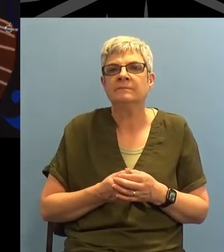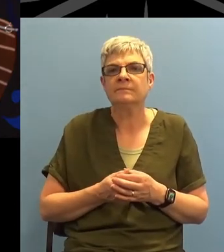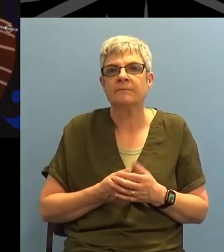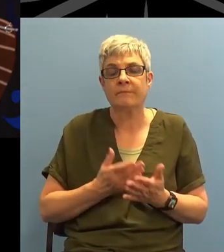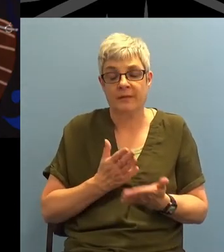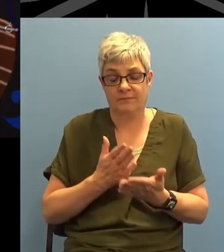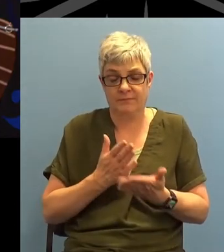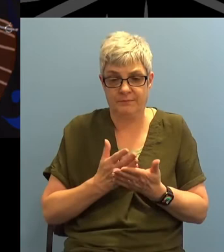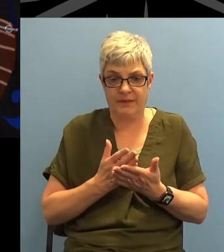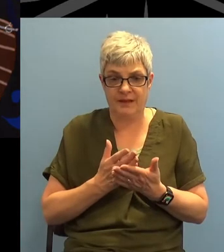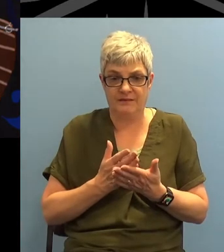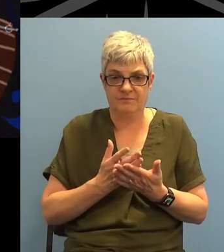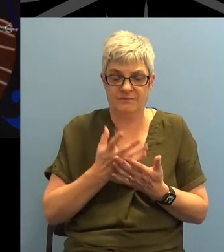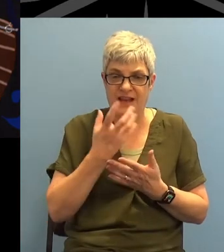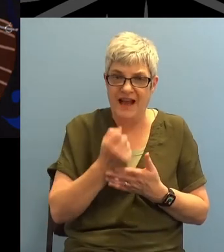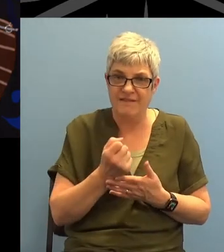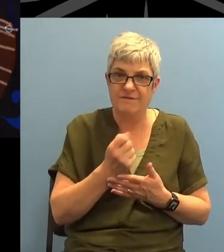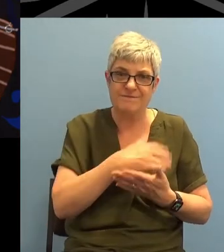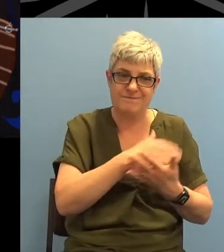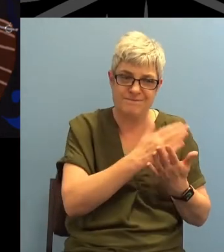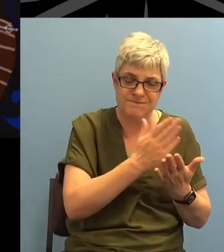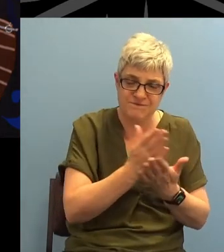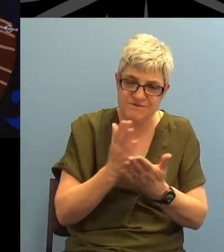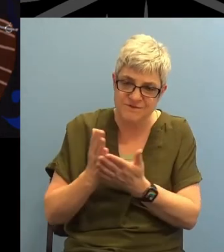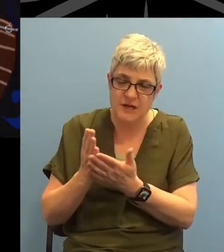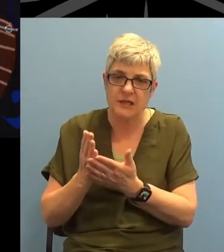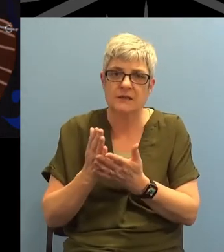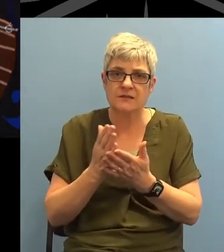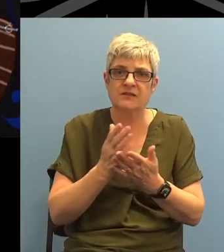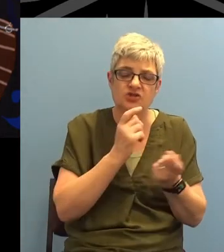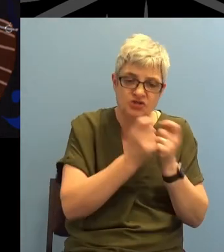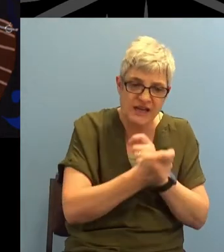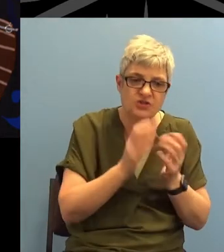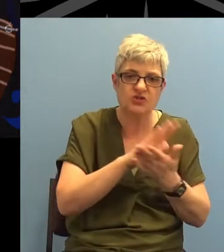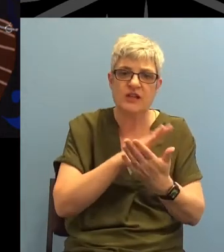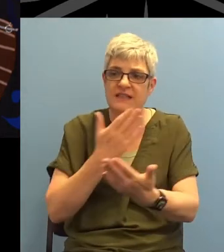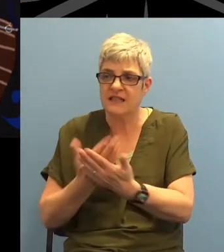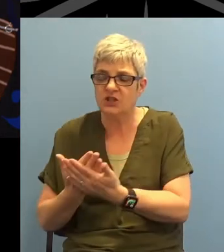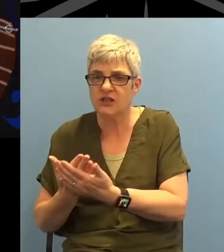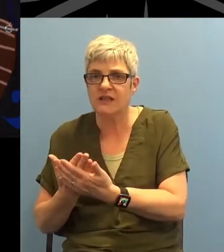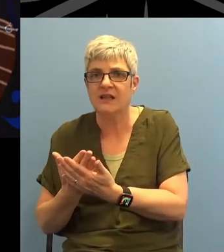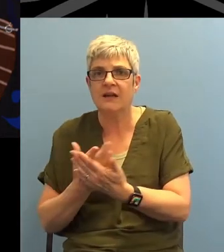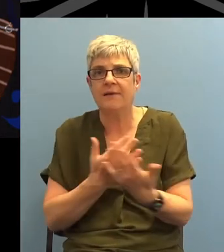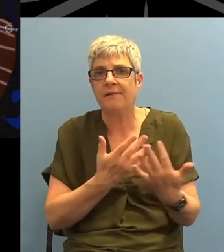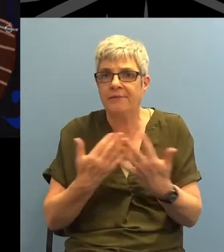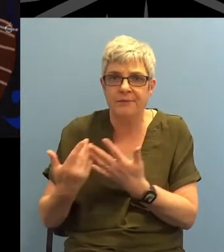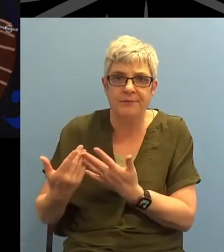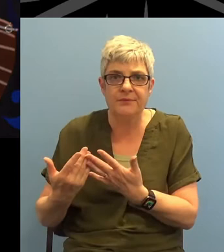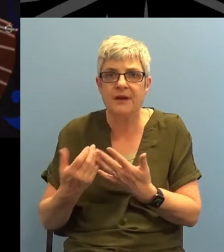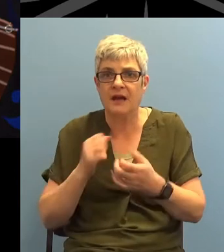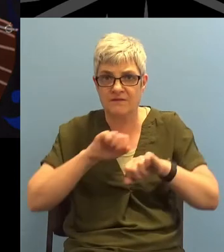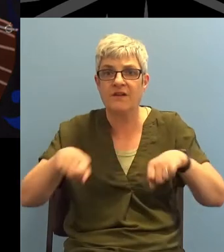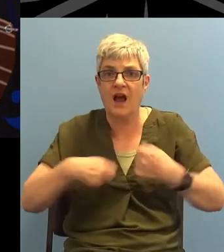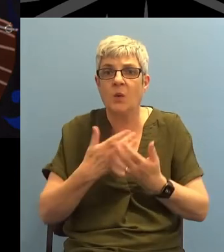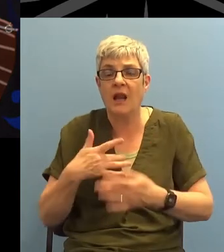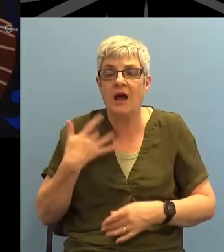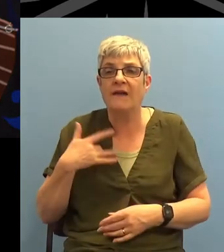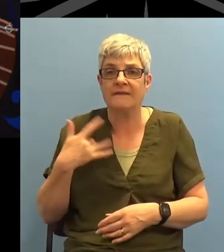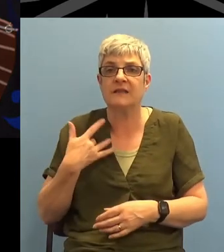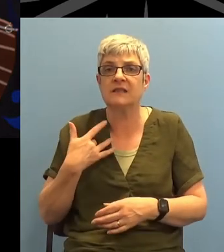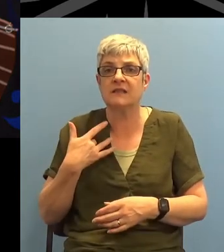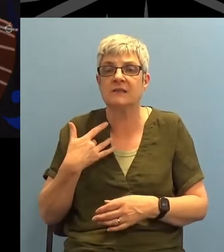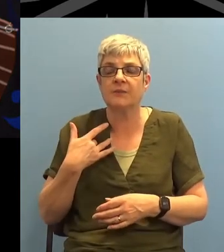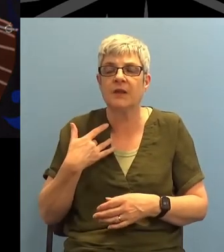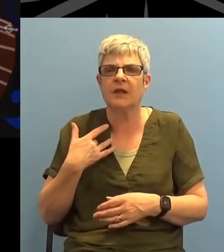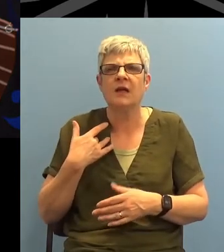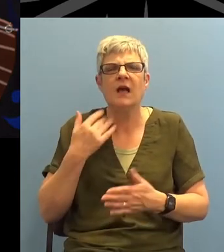And as I say, there are elements of this dynamic, this change and transition in many parts of our lives. I